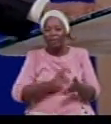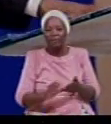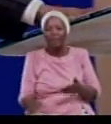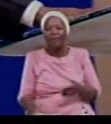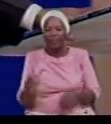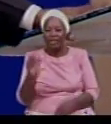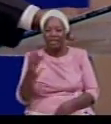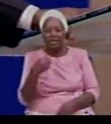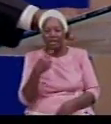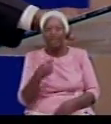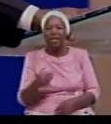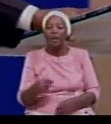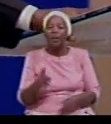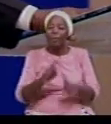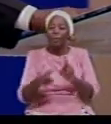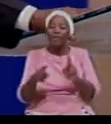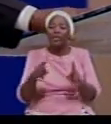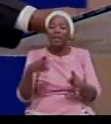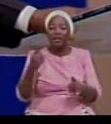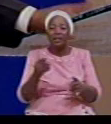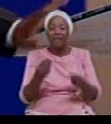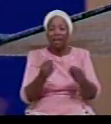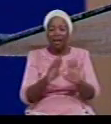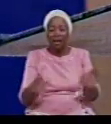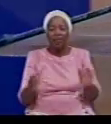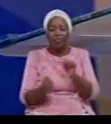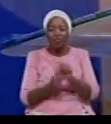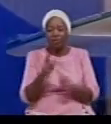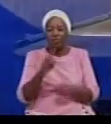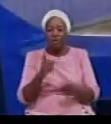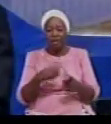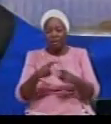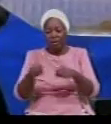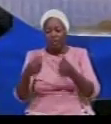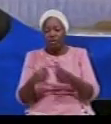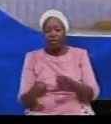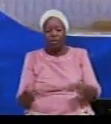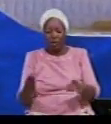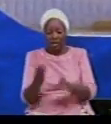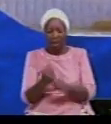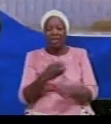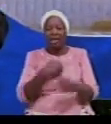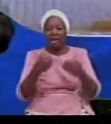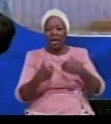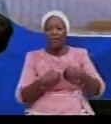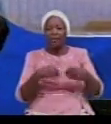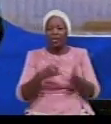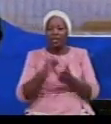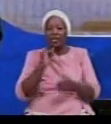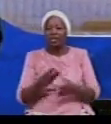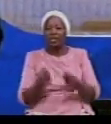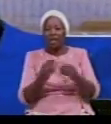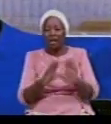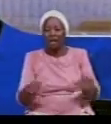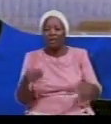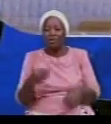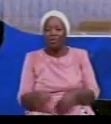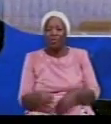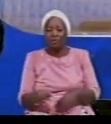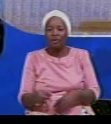land whither ye go to possess it is a land of hills and valleys,